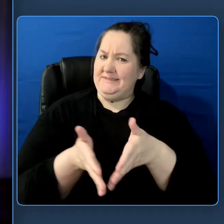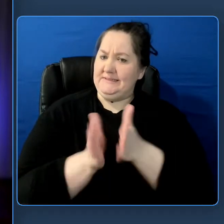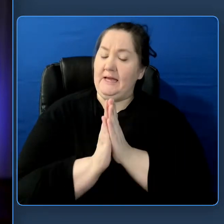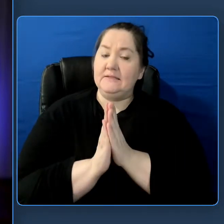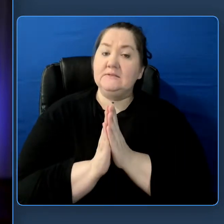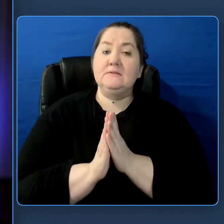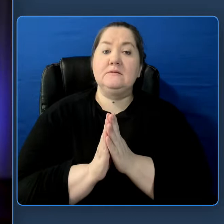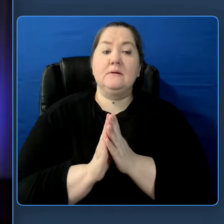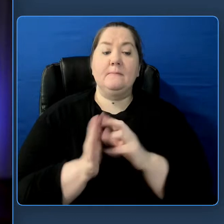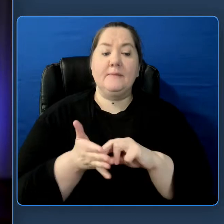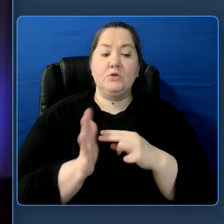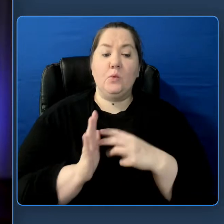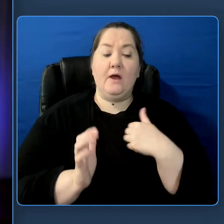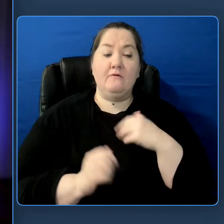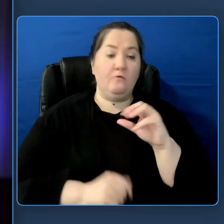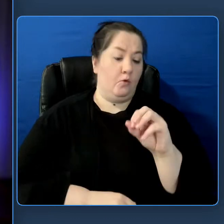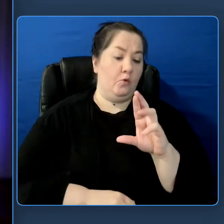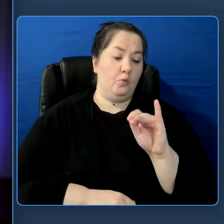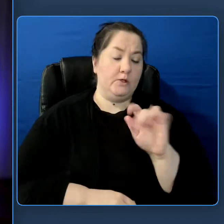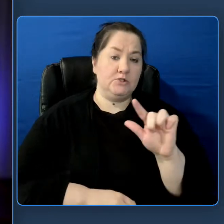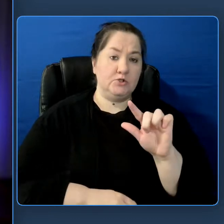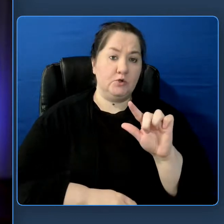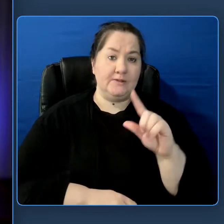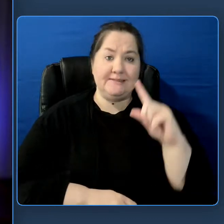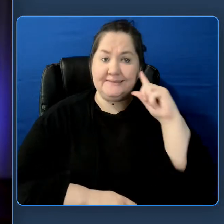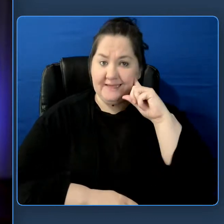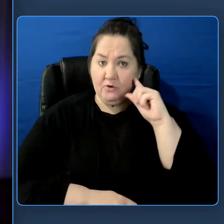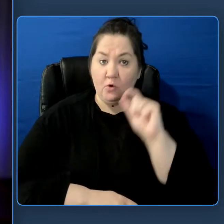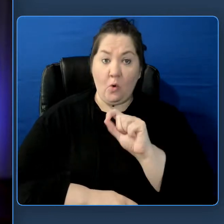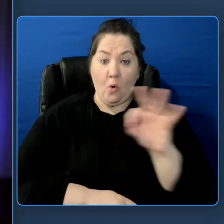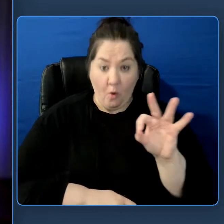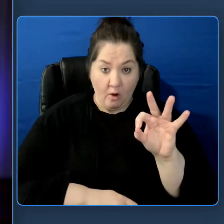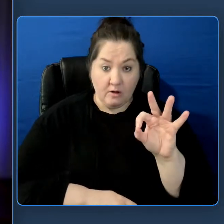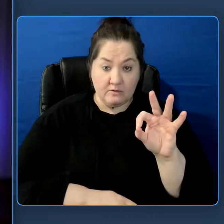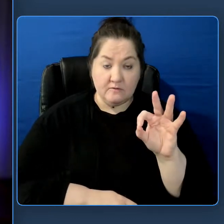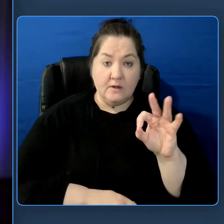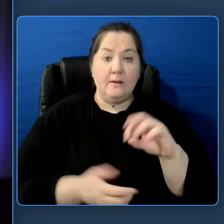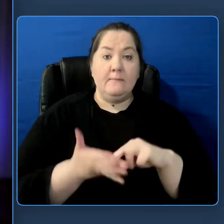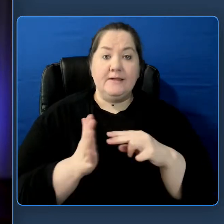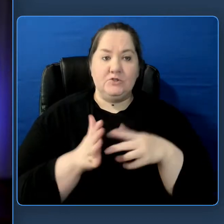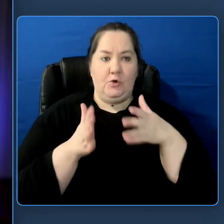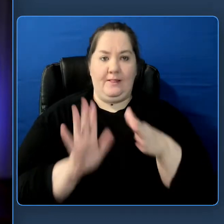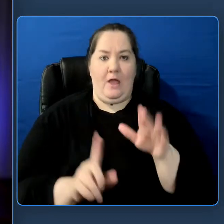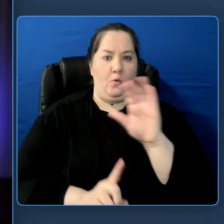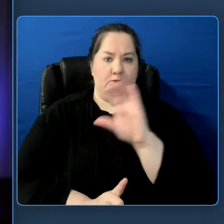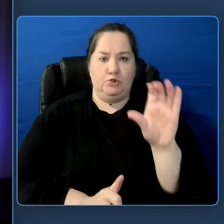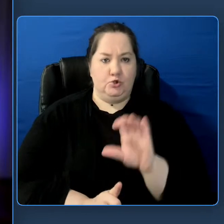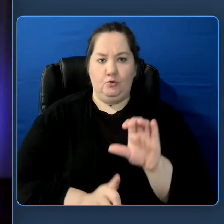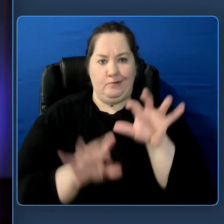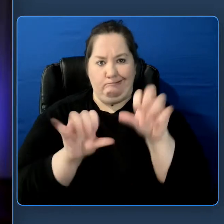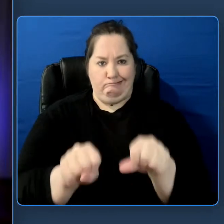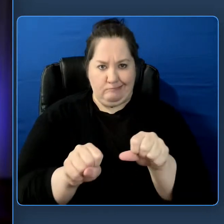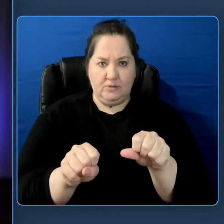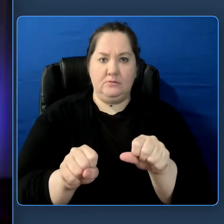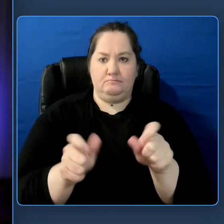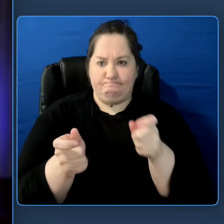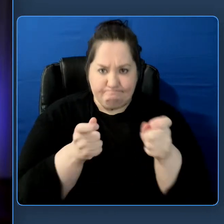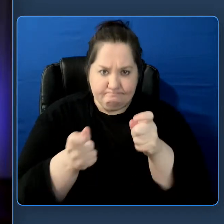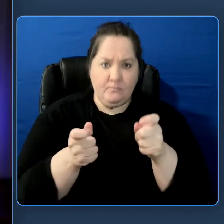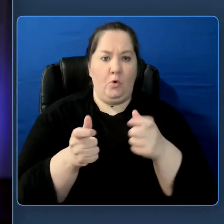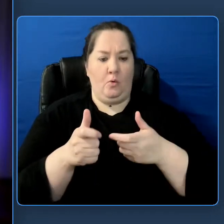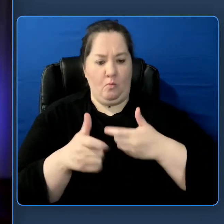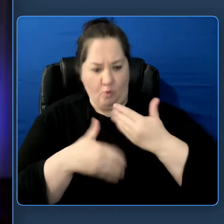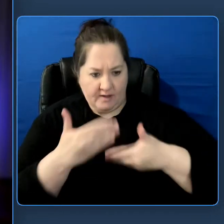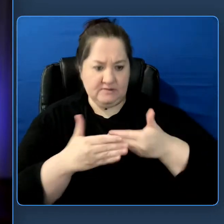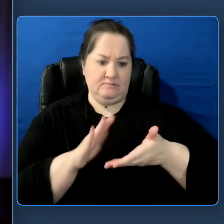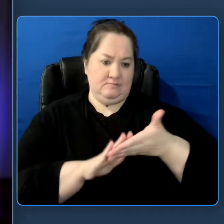But basically, if you have original sound off, it means that you're allowing Zoom to deal with the processing